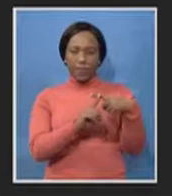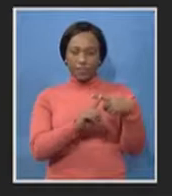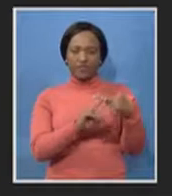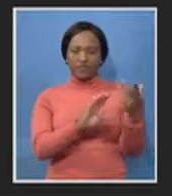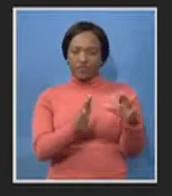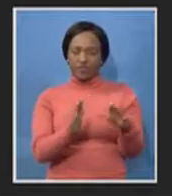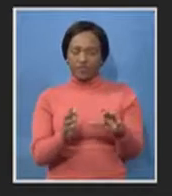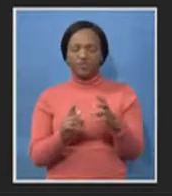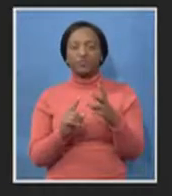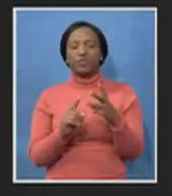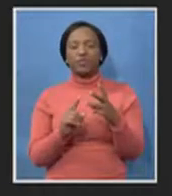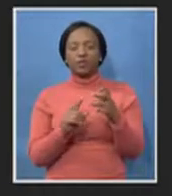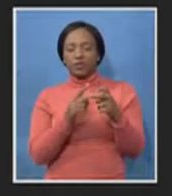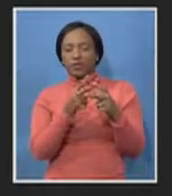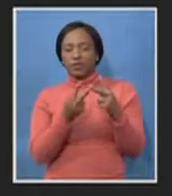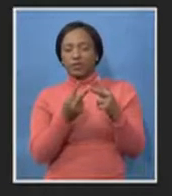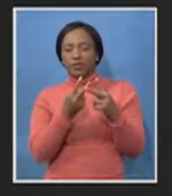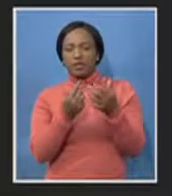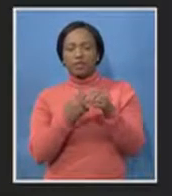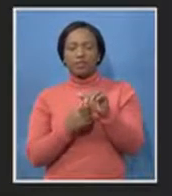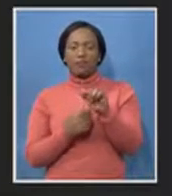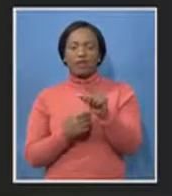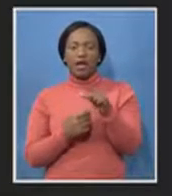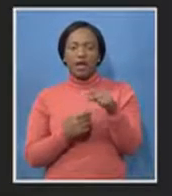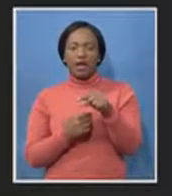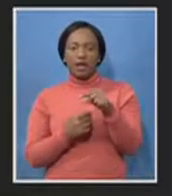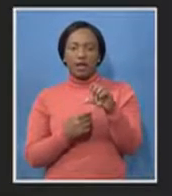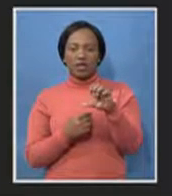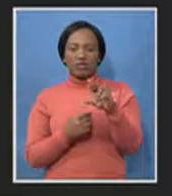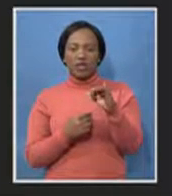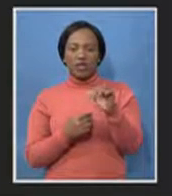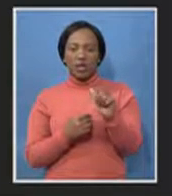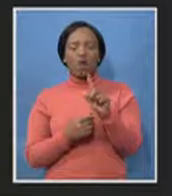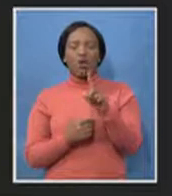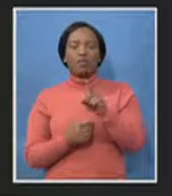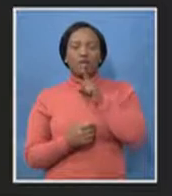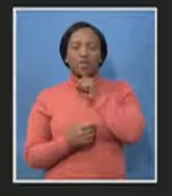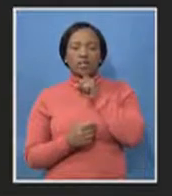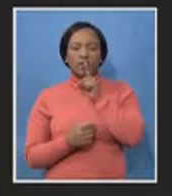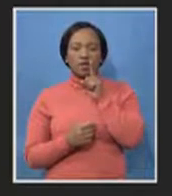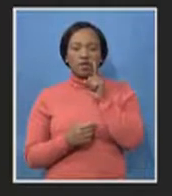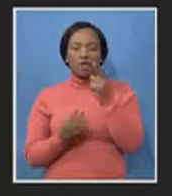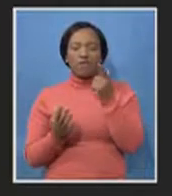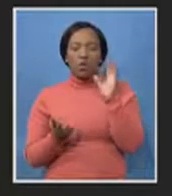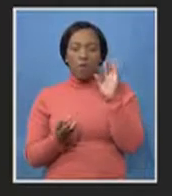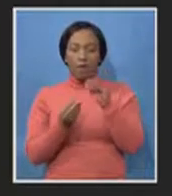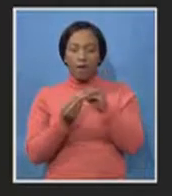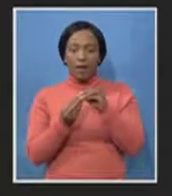about 1,000 cases there. So if you combine just South Africa and Egypt, they're accounting